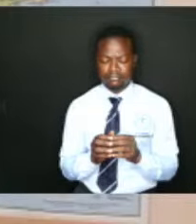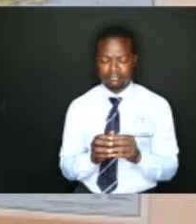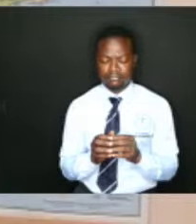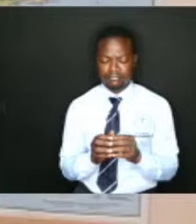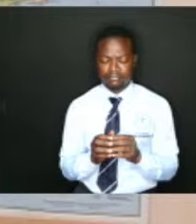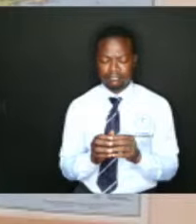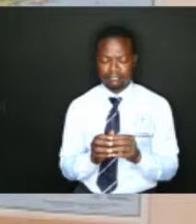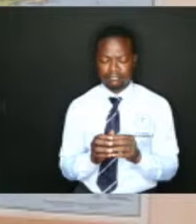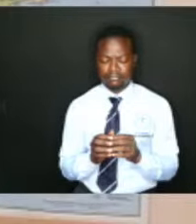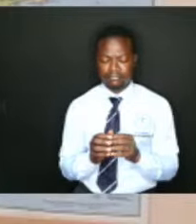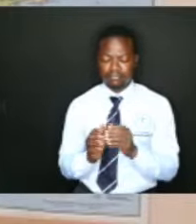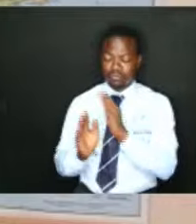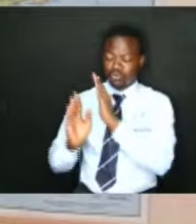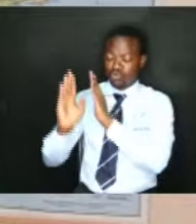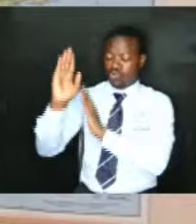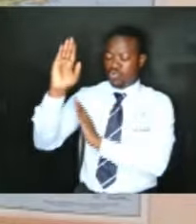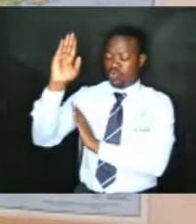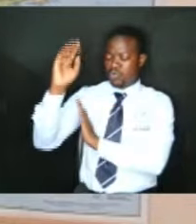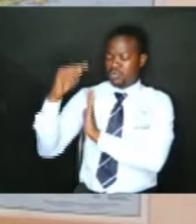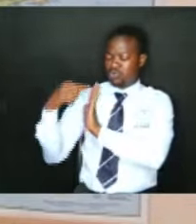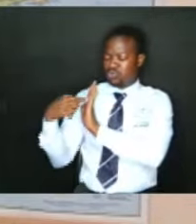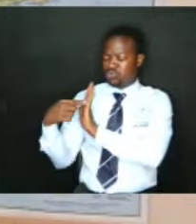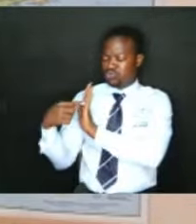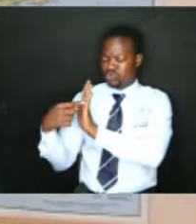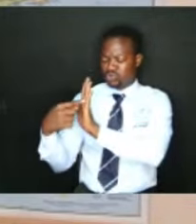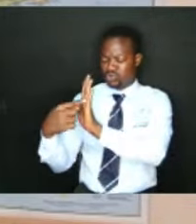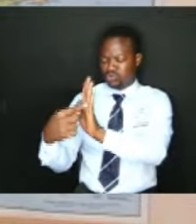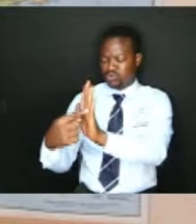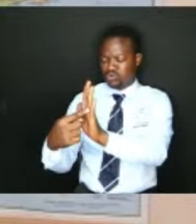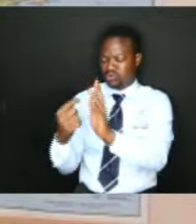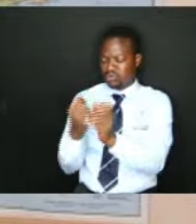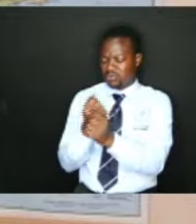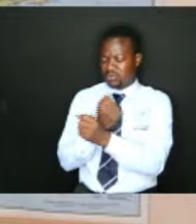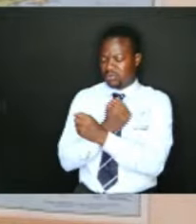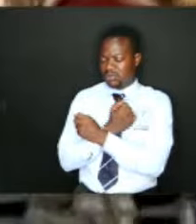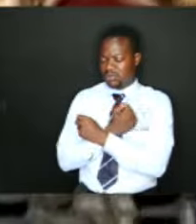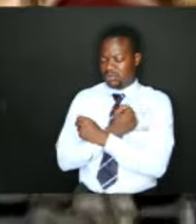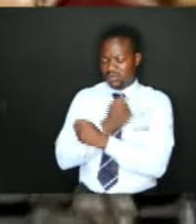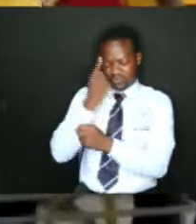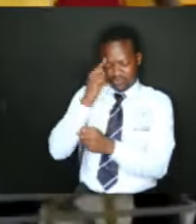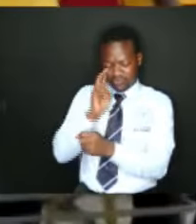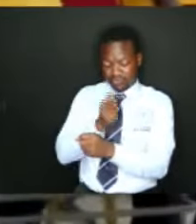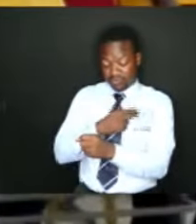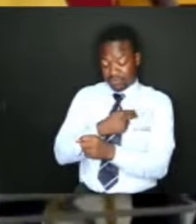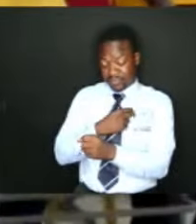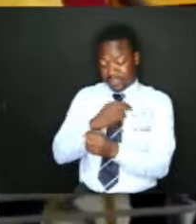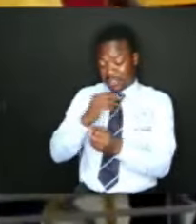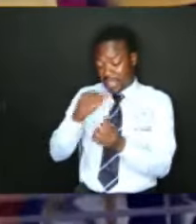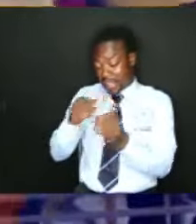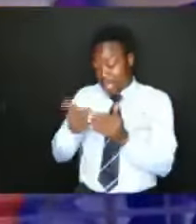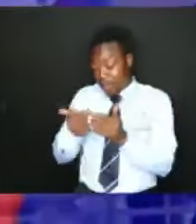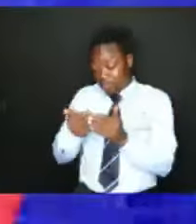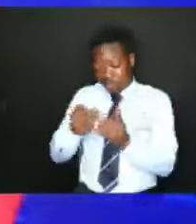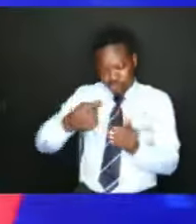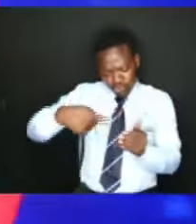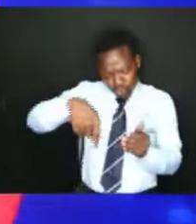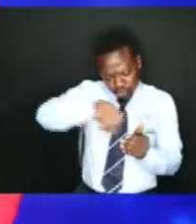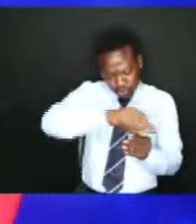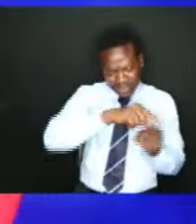But God shows his love for us in that while we were